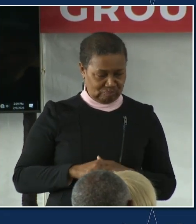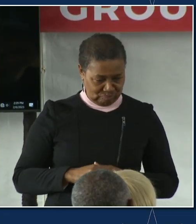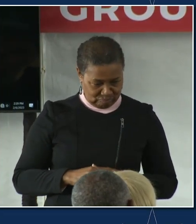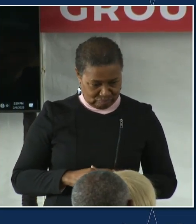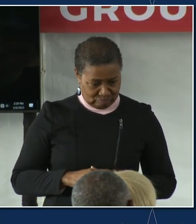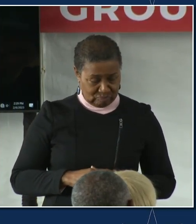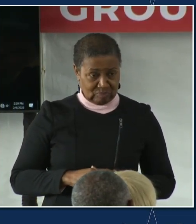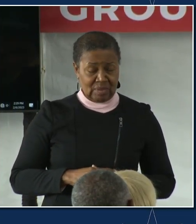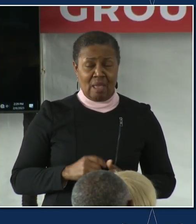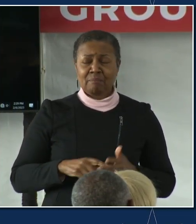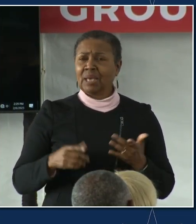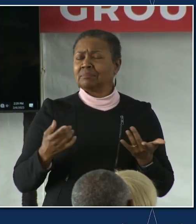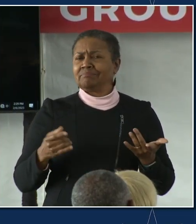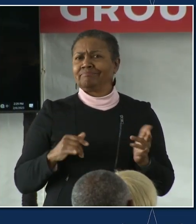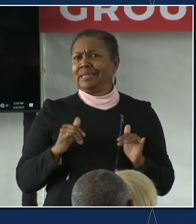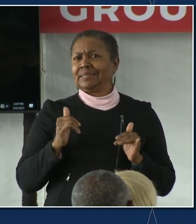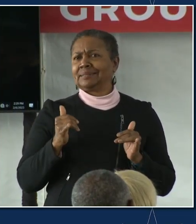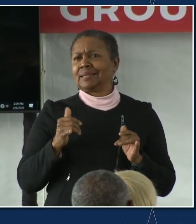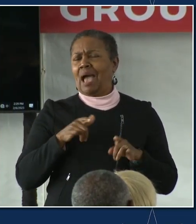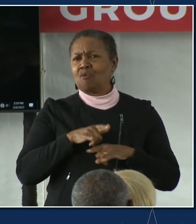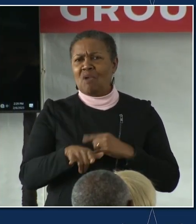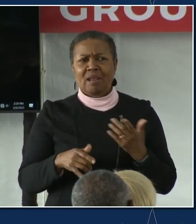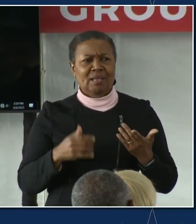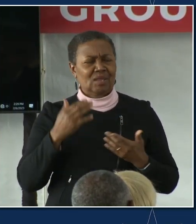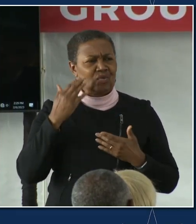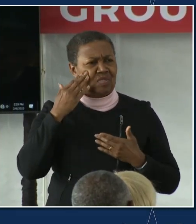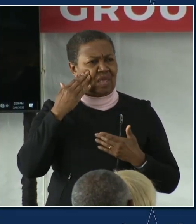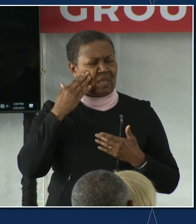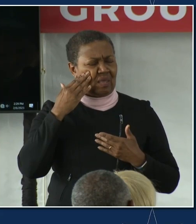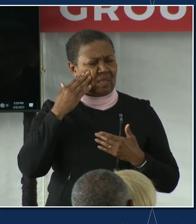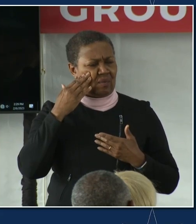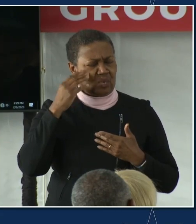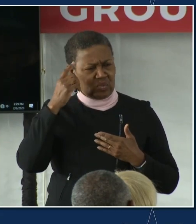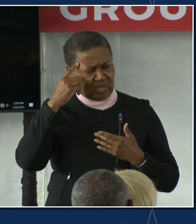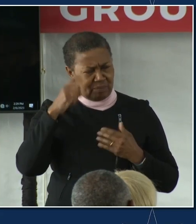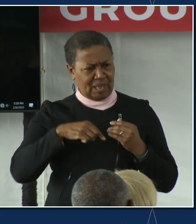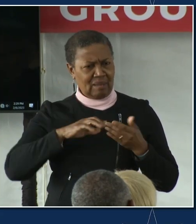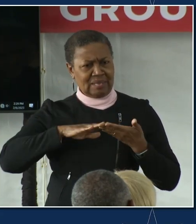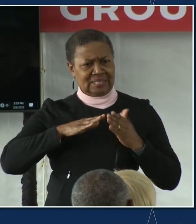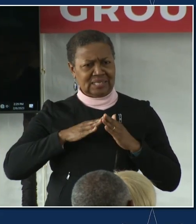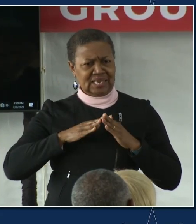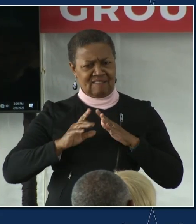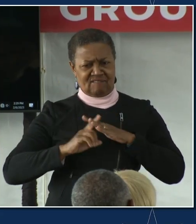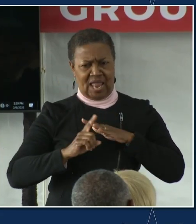What's ironic, and you think about, when you think about City Flight,